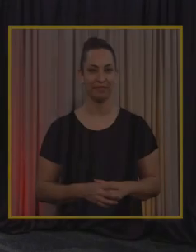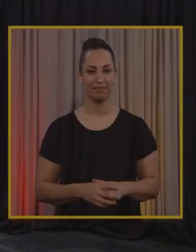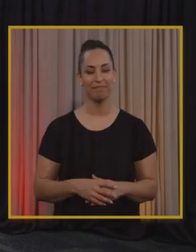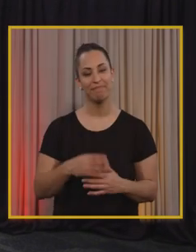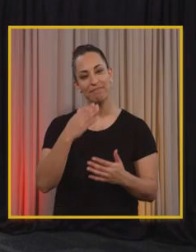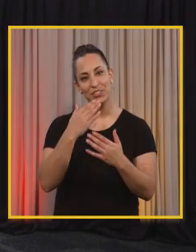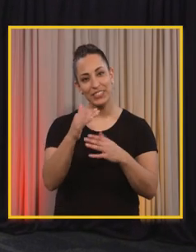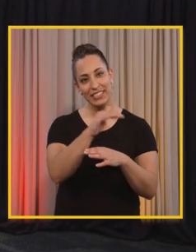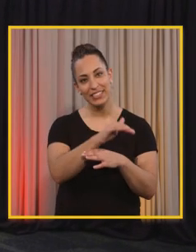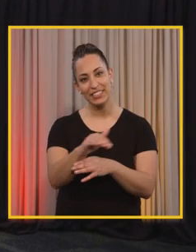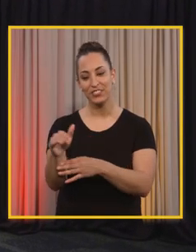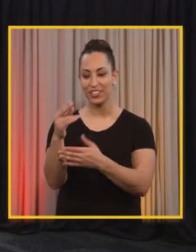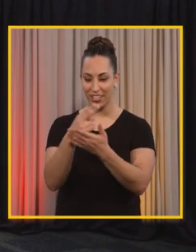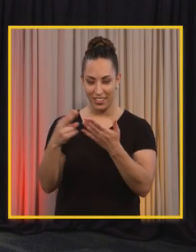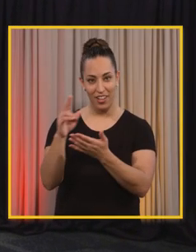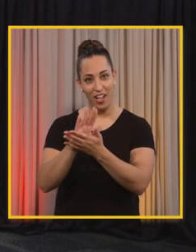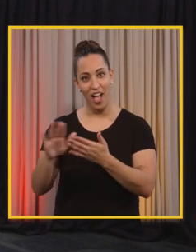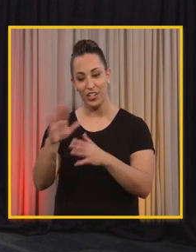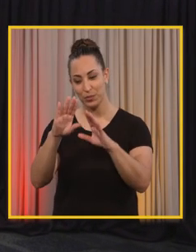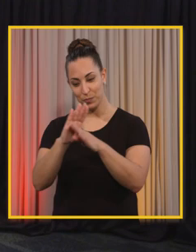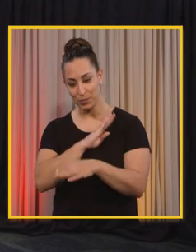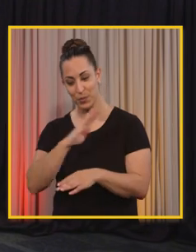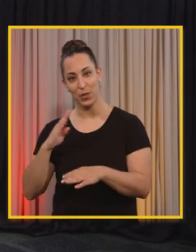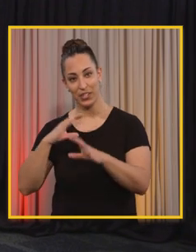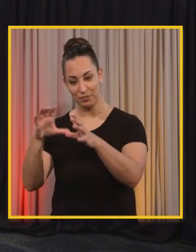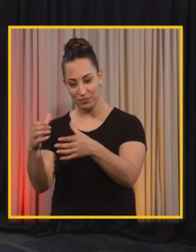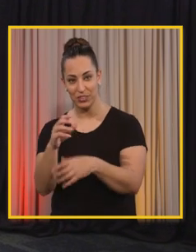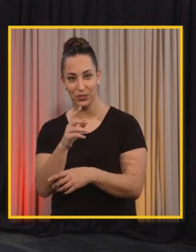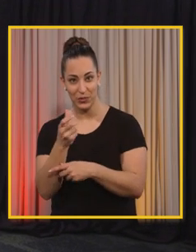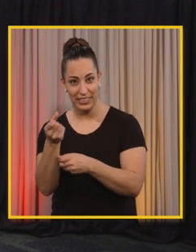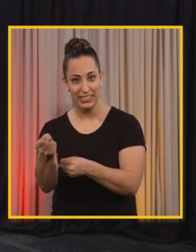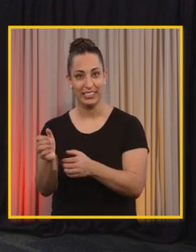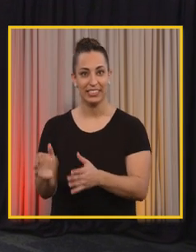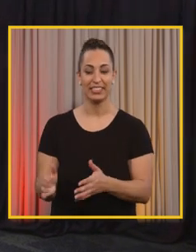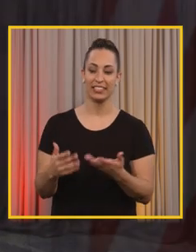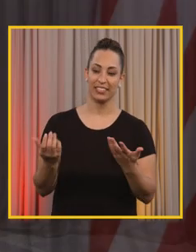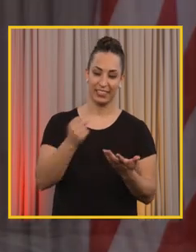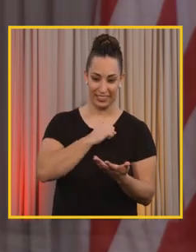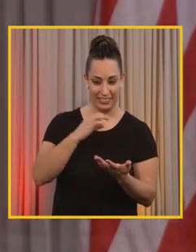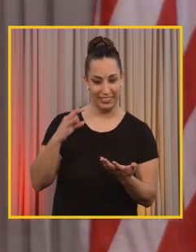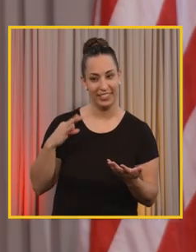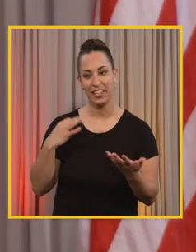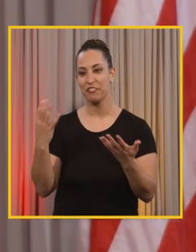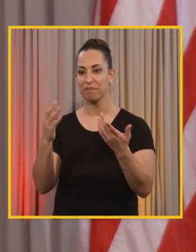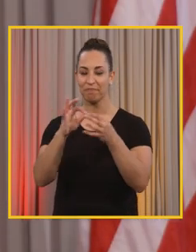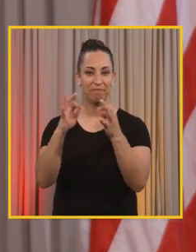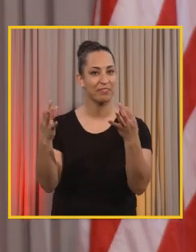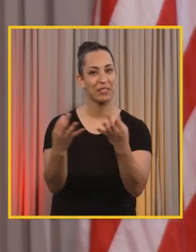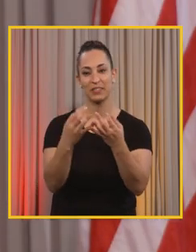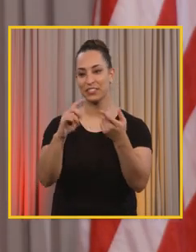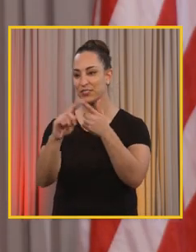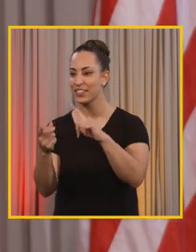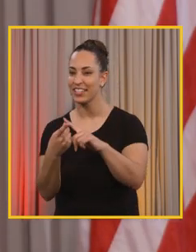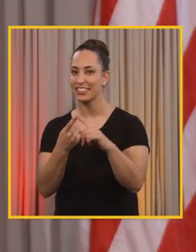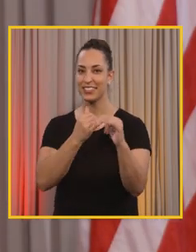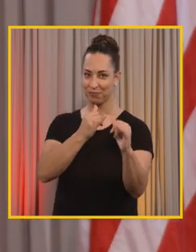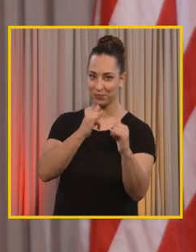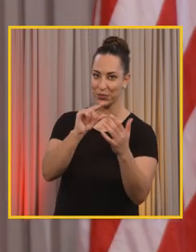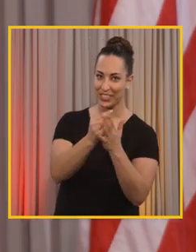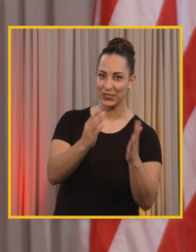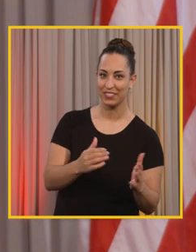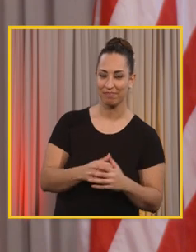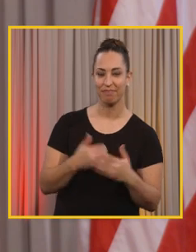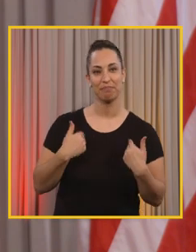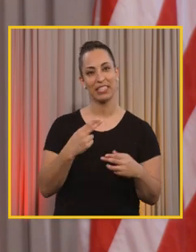Good evening, Hartnell College Board of Trustees, administration, faculty members, family, friends, and